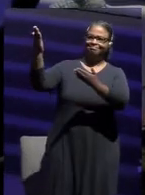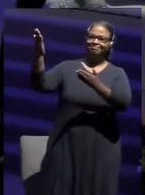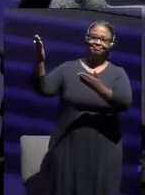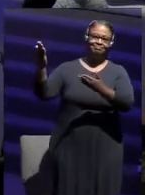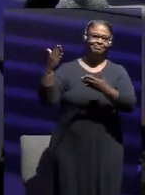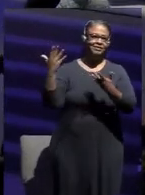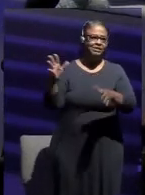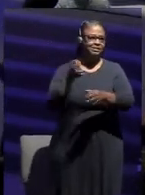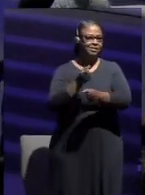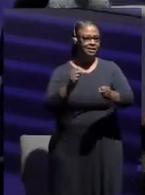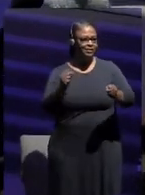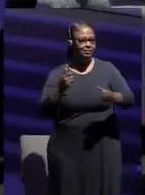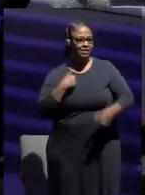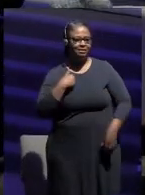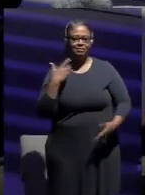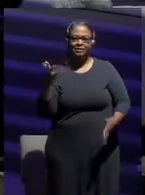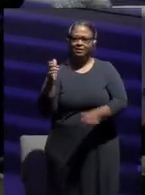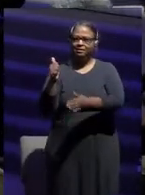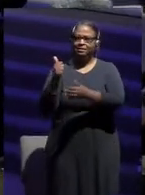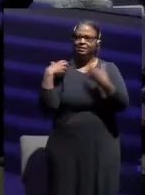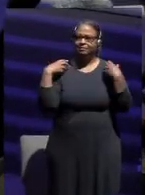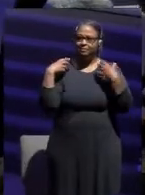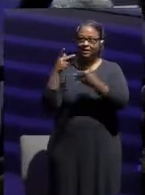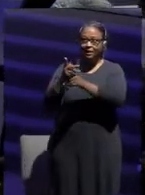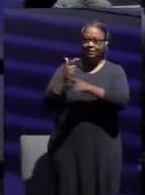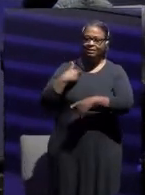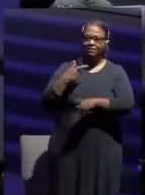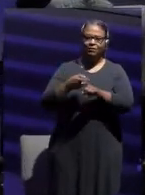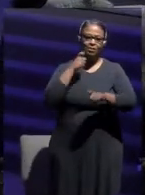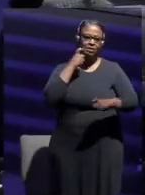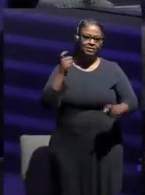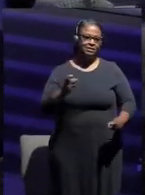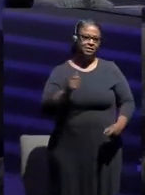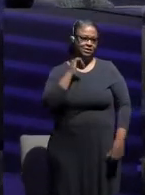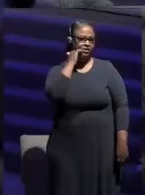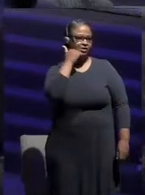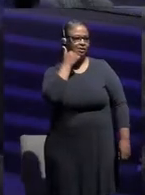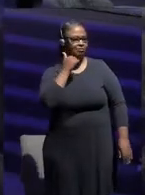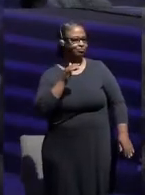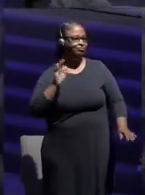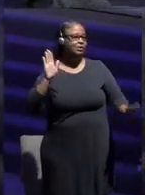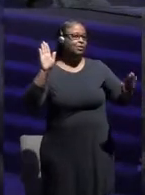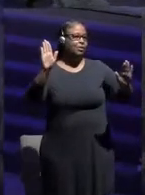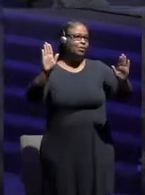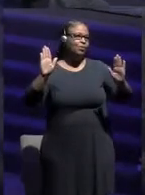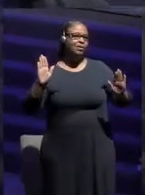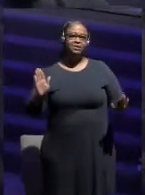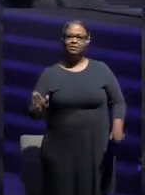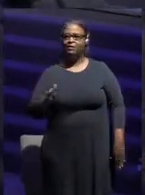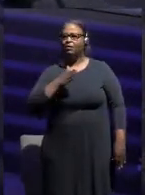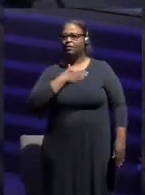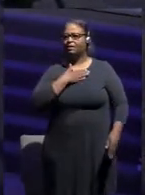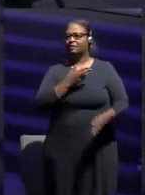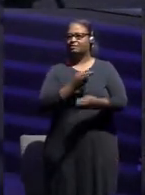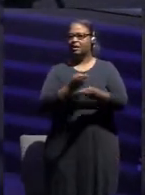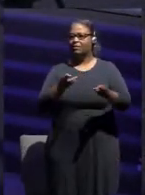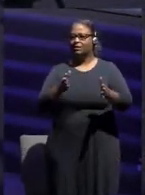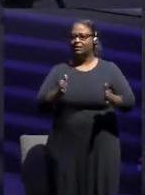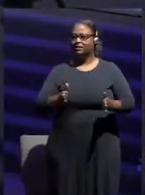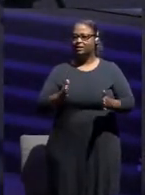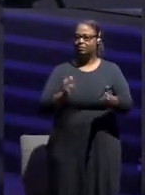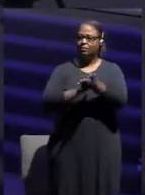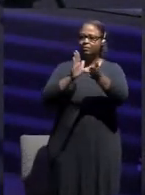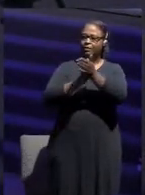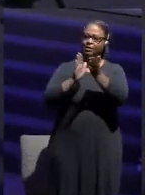is He, saving me, keeping me from all sin and shame. Wonderful is